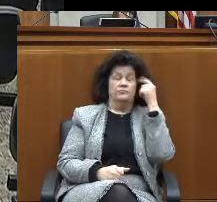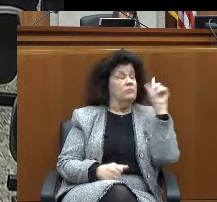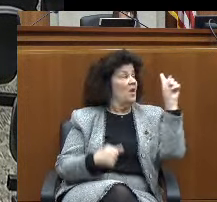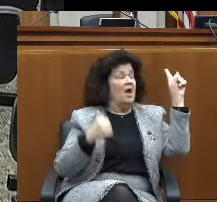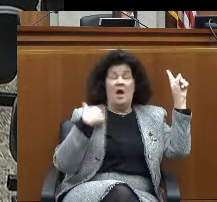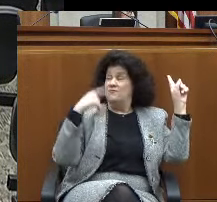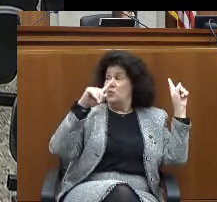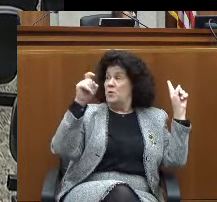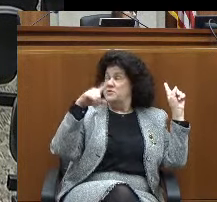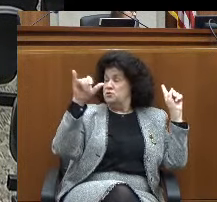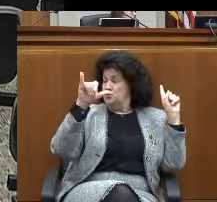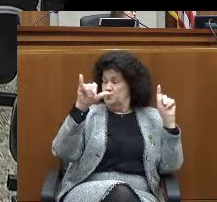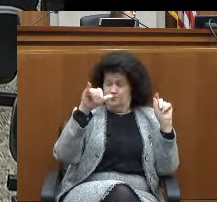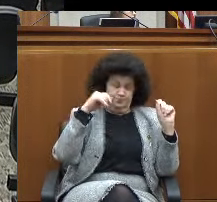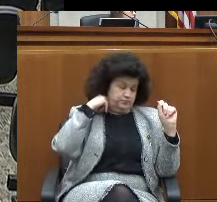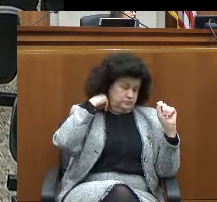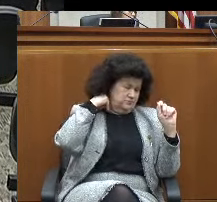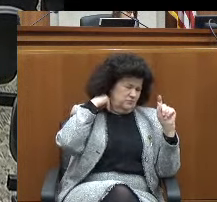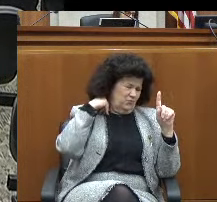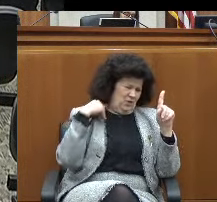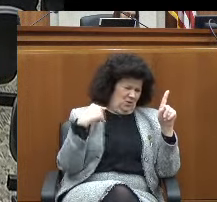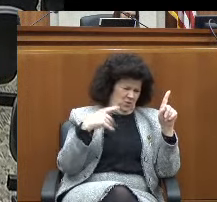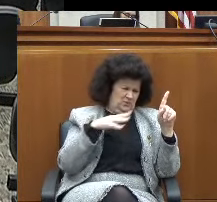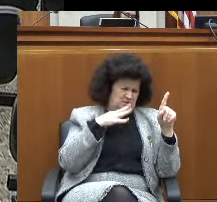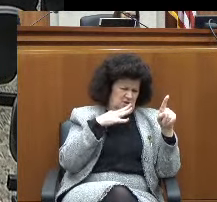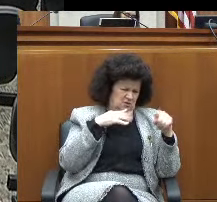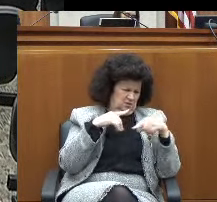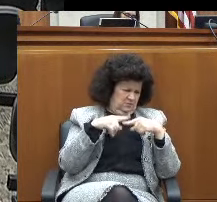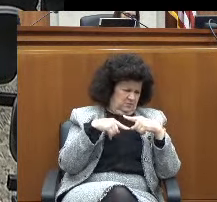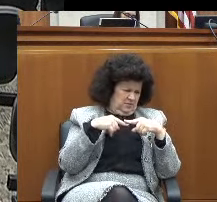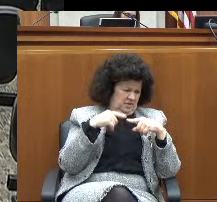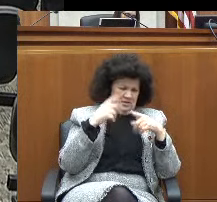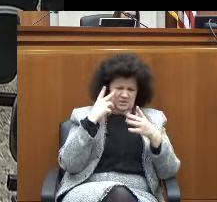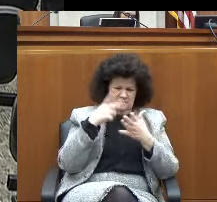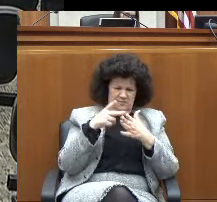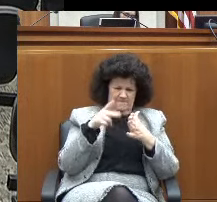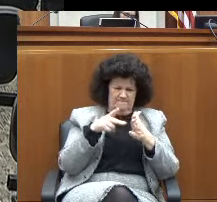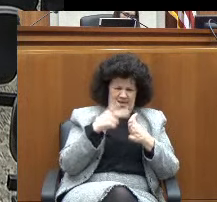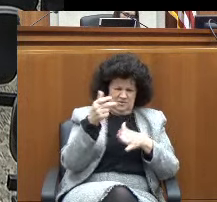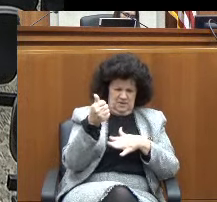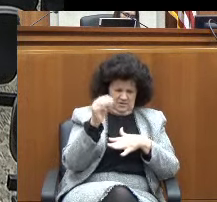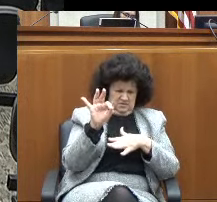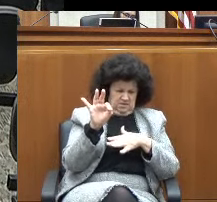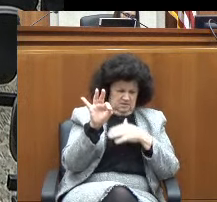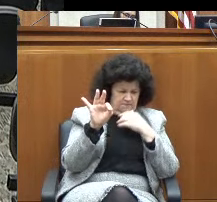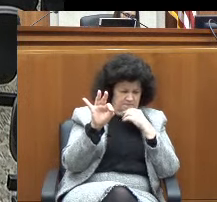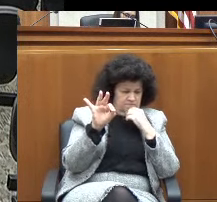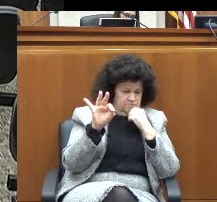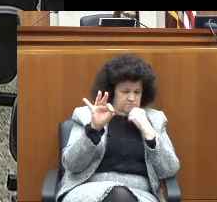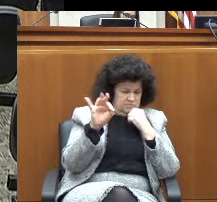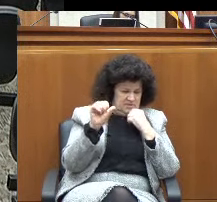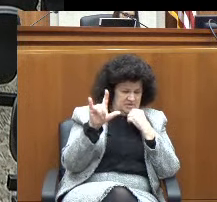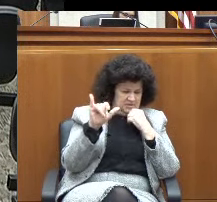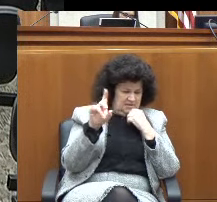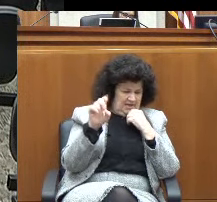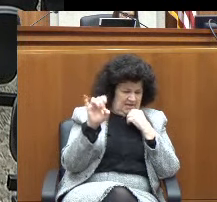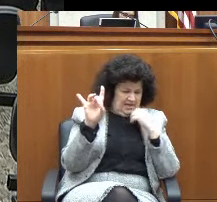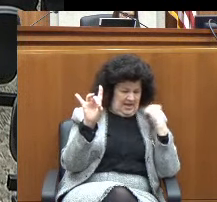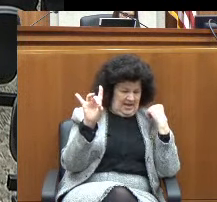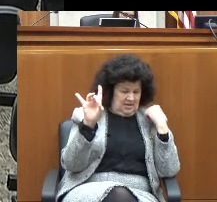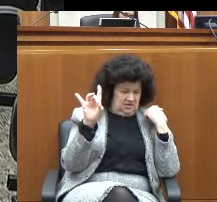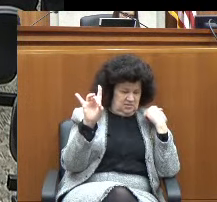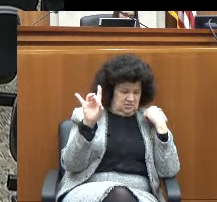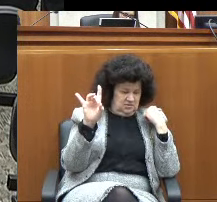I have a question too. We were talking about, I guess it's on page 19, slide 8, talking